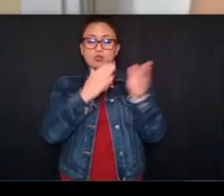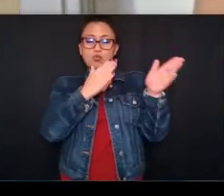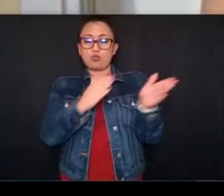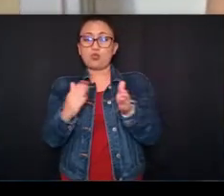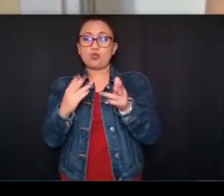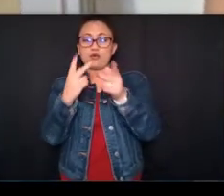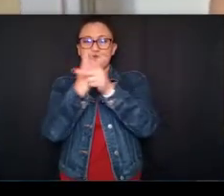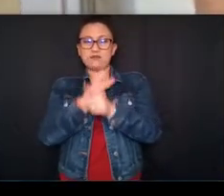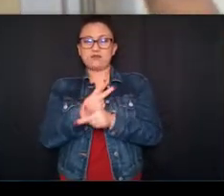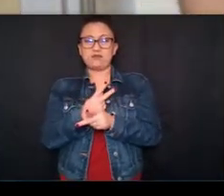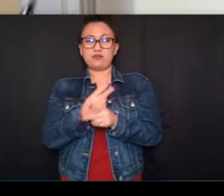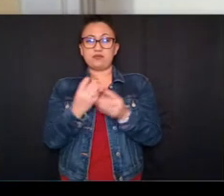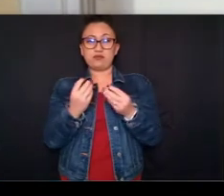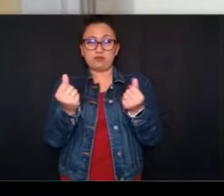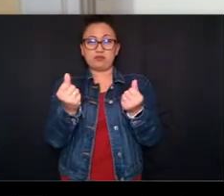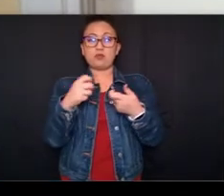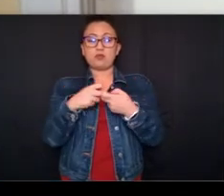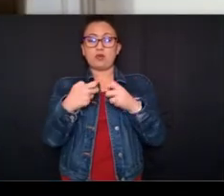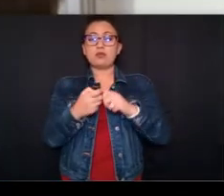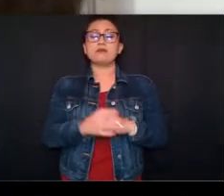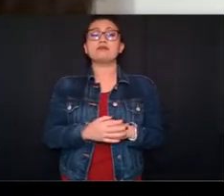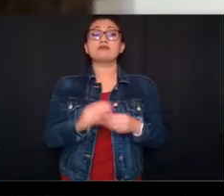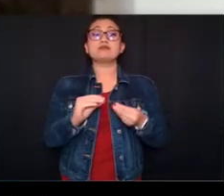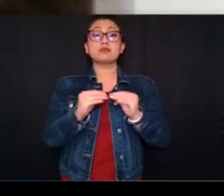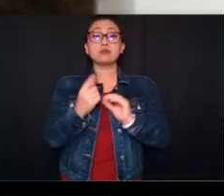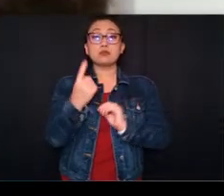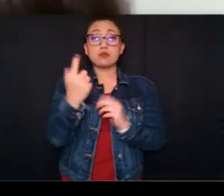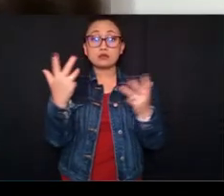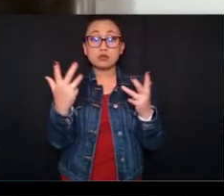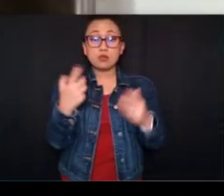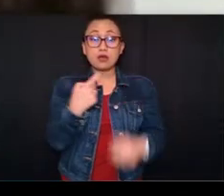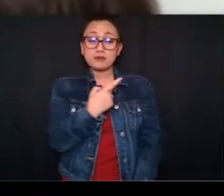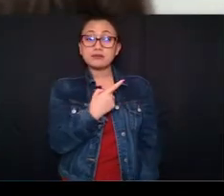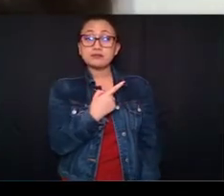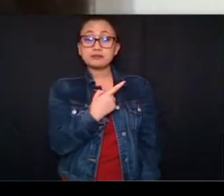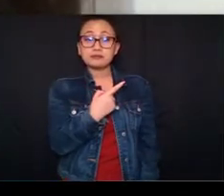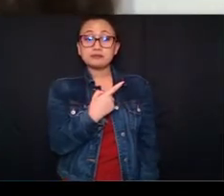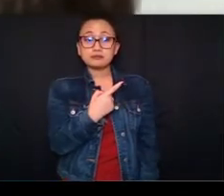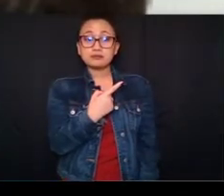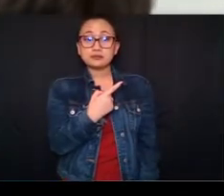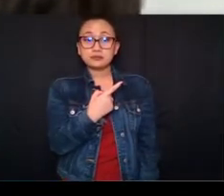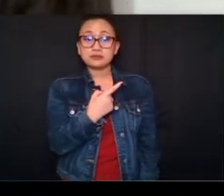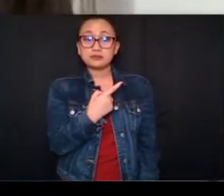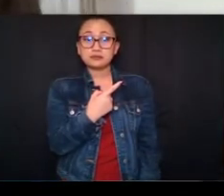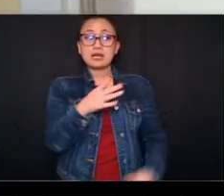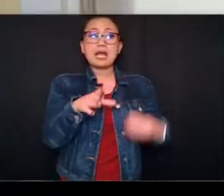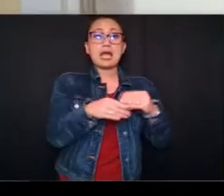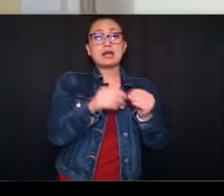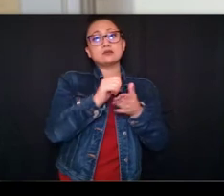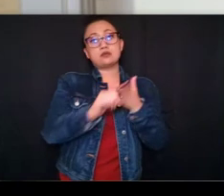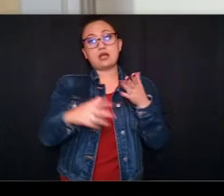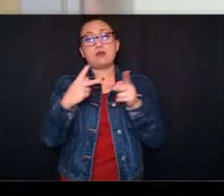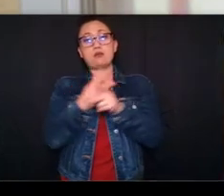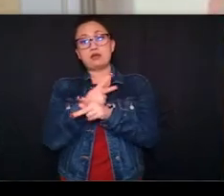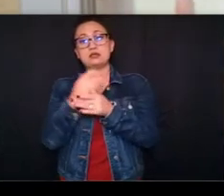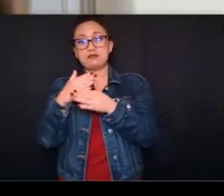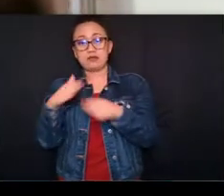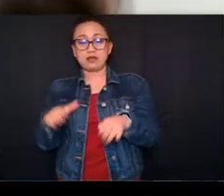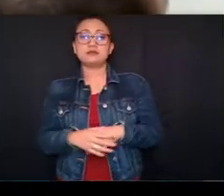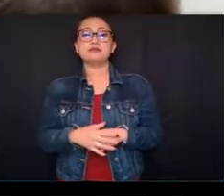number one, the number one thing you do when you're solving a problem that involves, you know, adding, subtracting, multiplying, dividing, is we